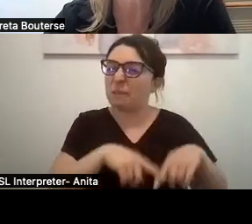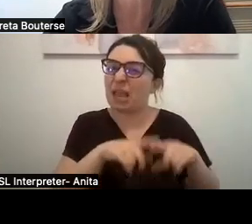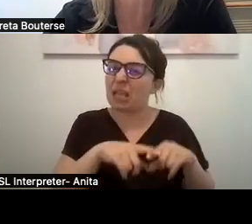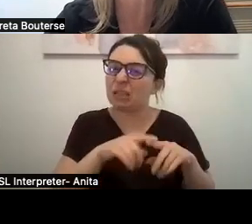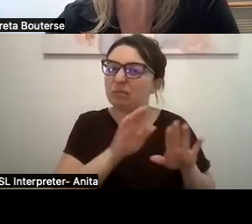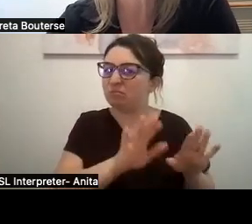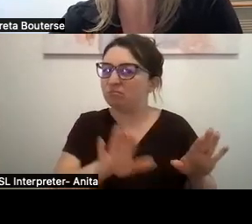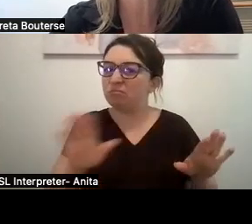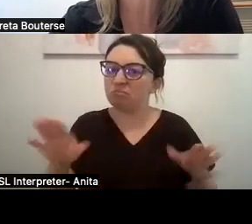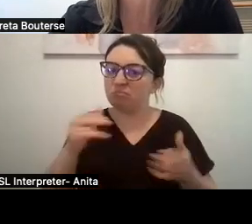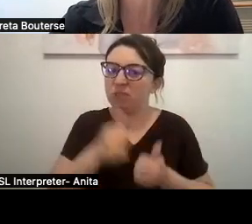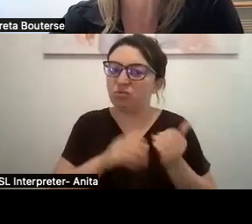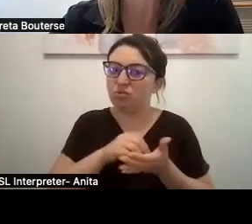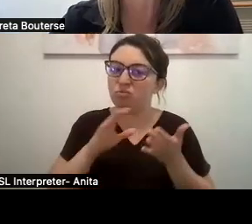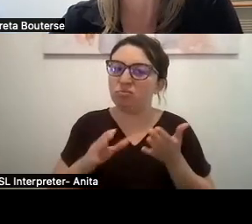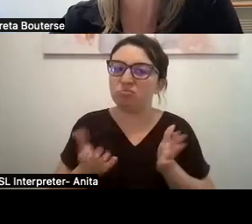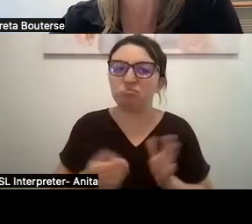basis.